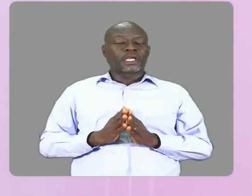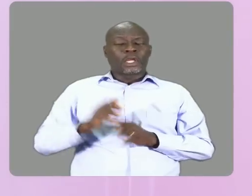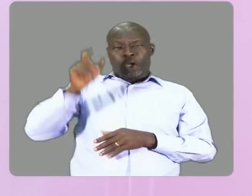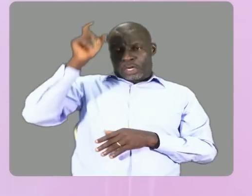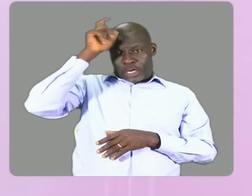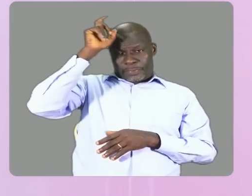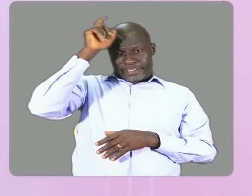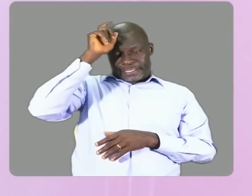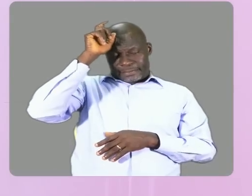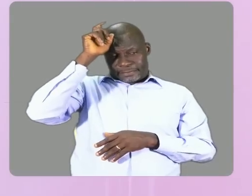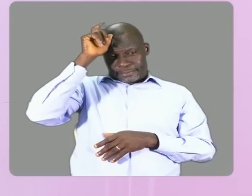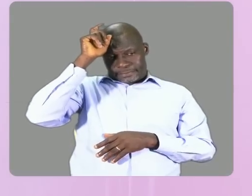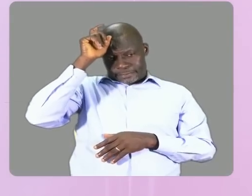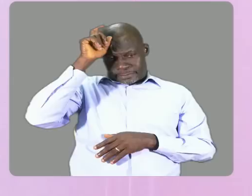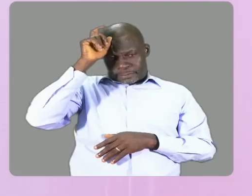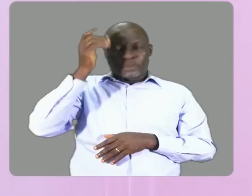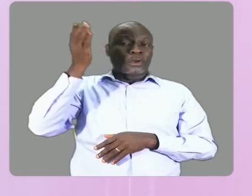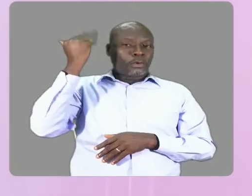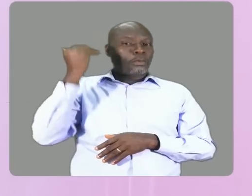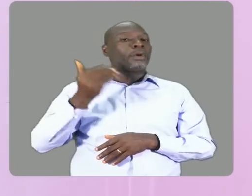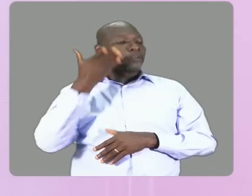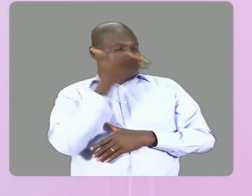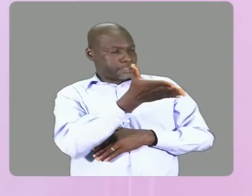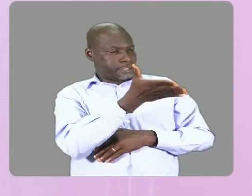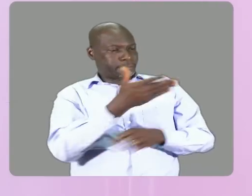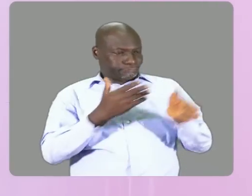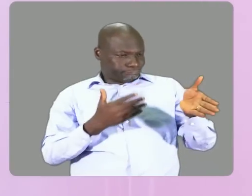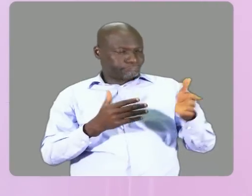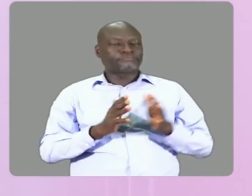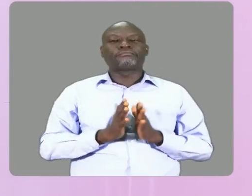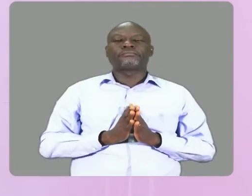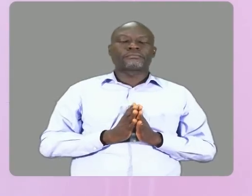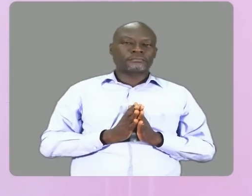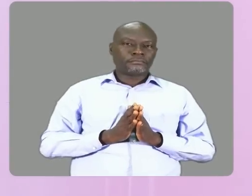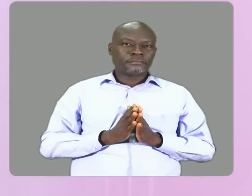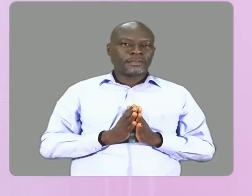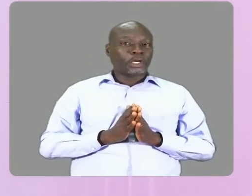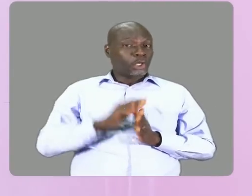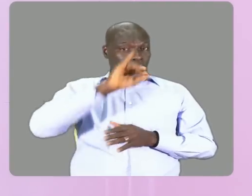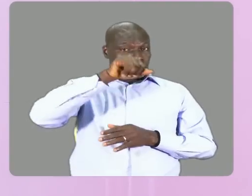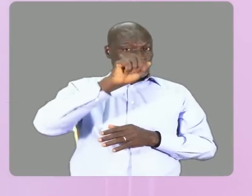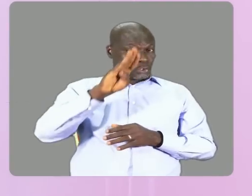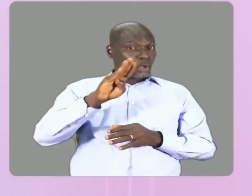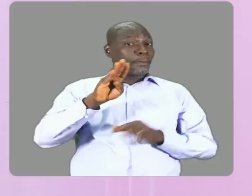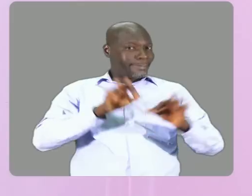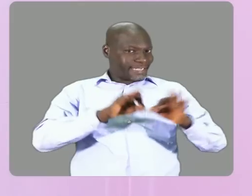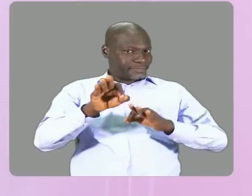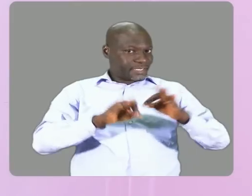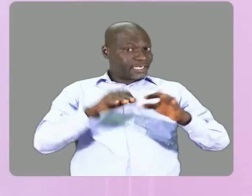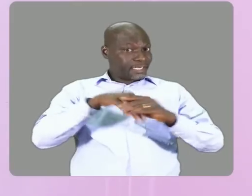Satan ensoso. Eko kan enkrofone hon. Say ena the book of Job. Esha se o Bible